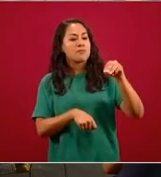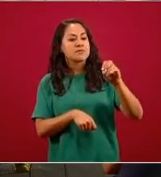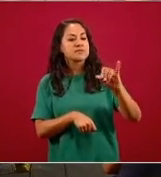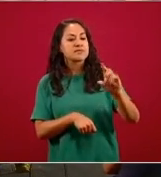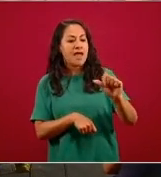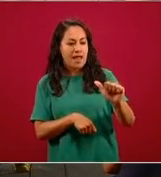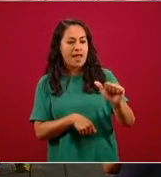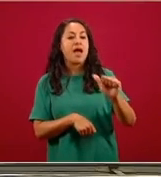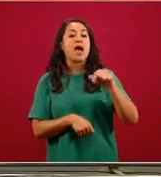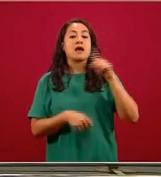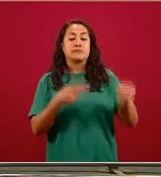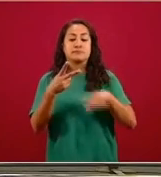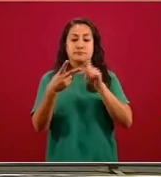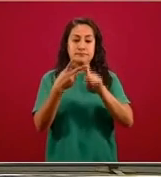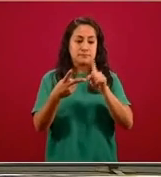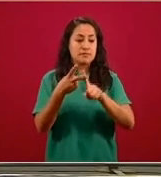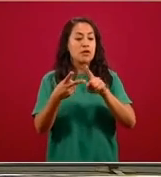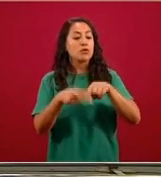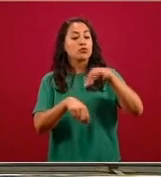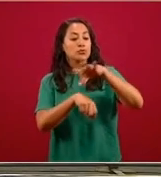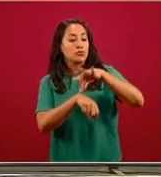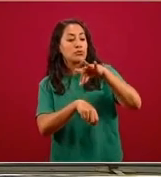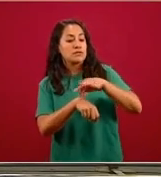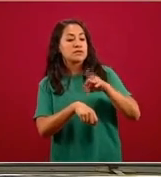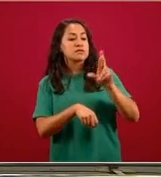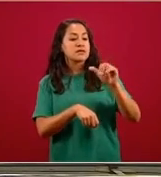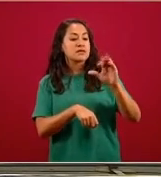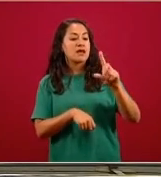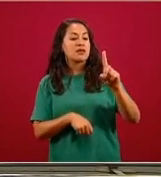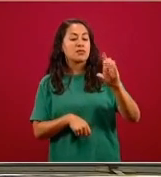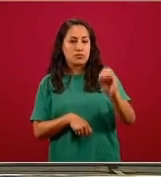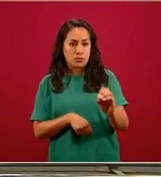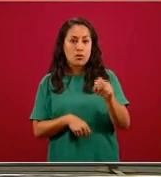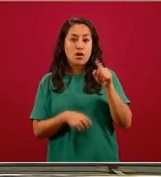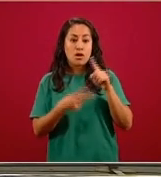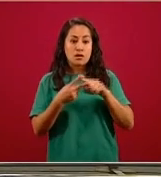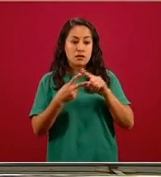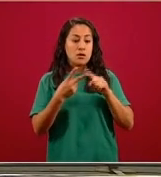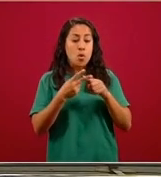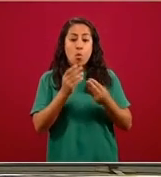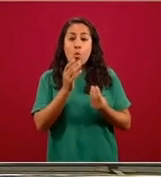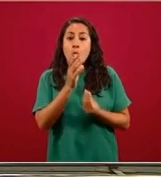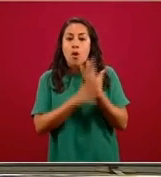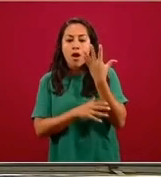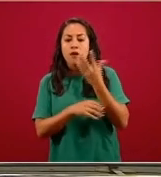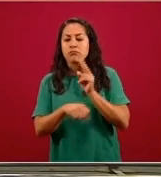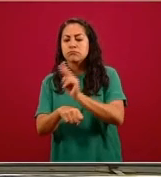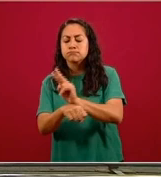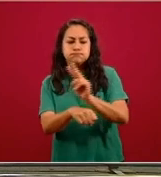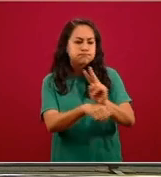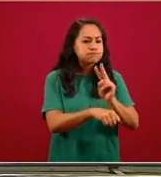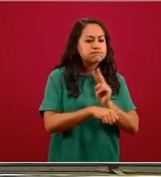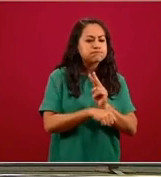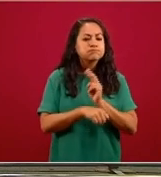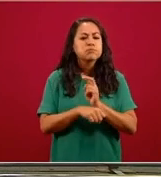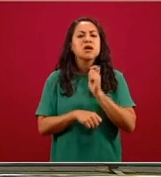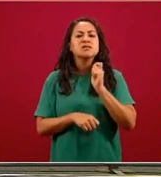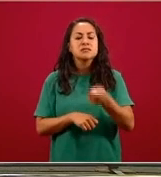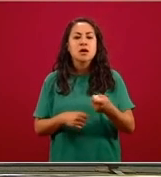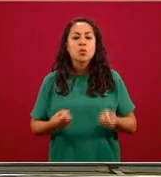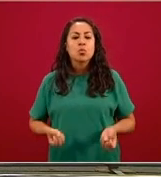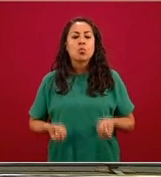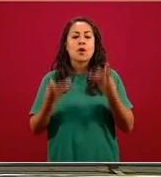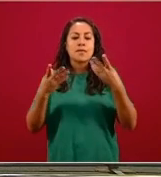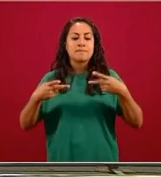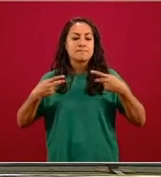that will be presented by Dr. Alomia, and after that, Dr. Cortez will be presenting some new elements